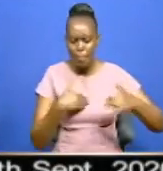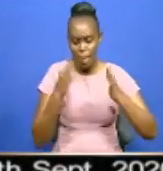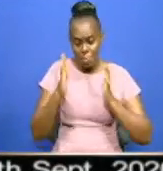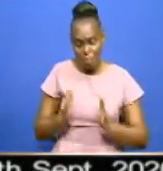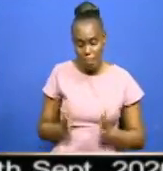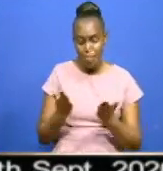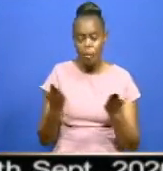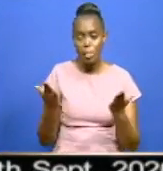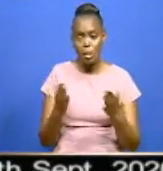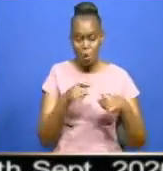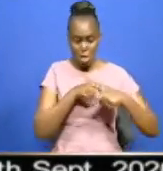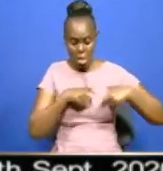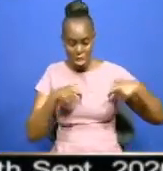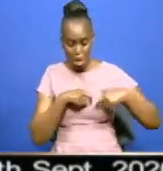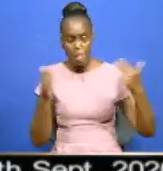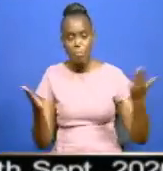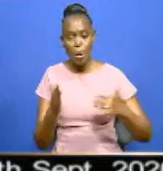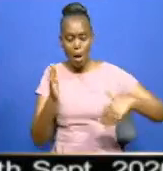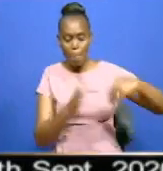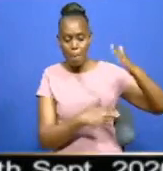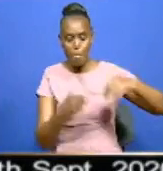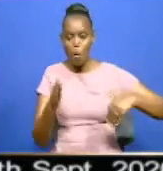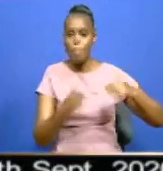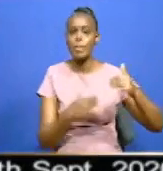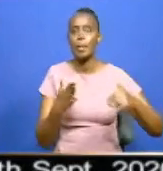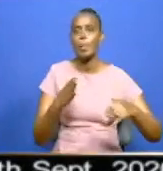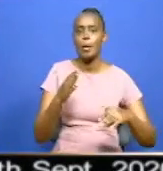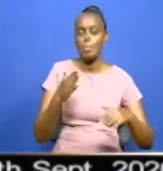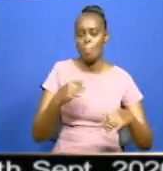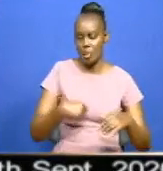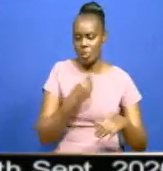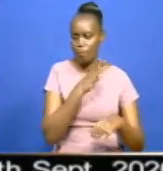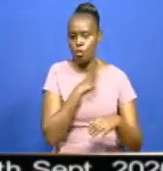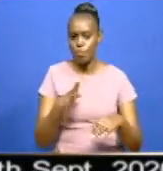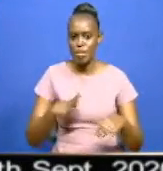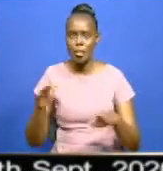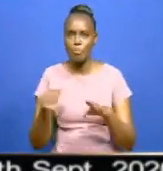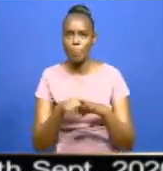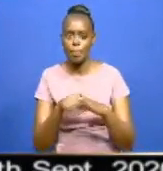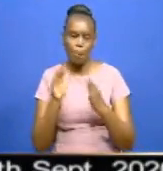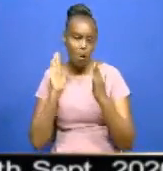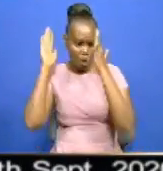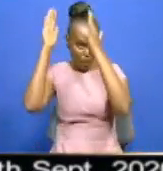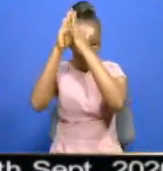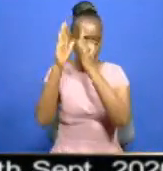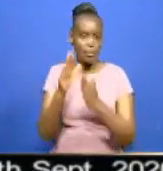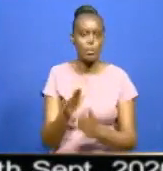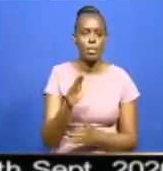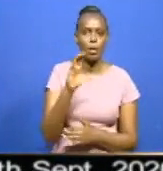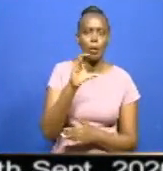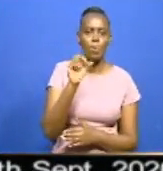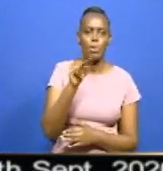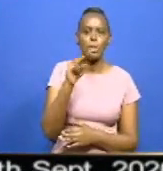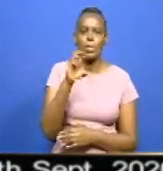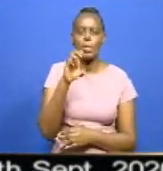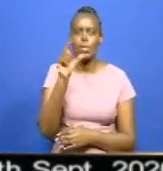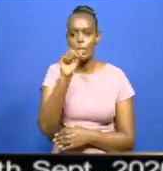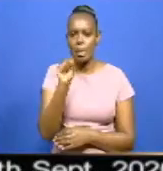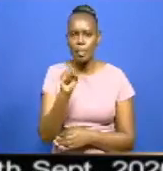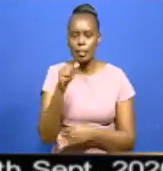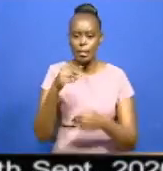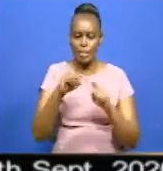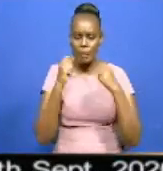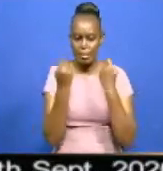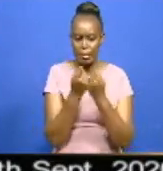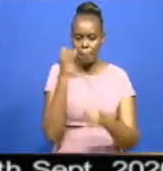in Bomas. I was a committee member of Bishop Solometi Consensus Building Team. And